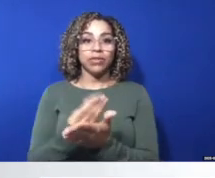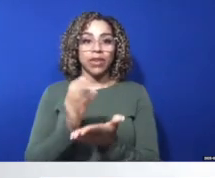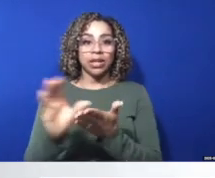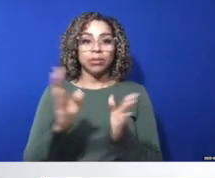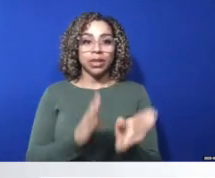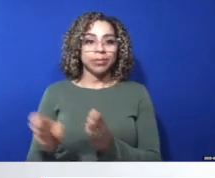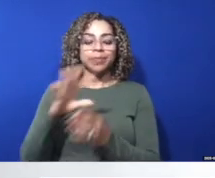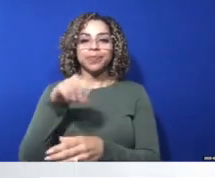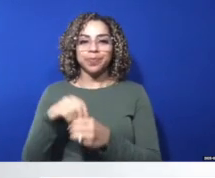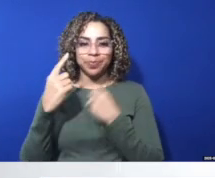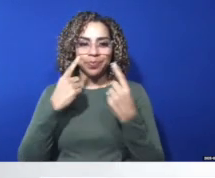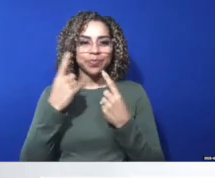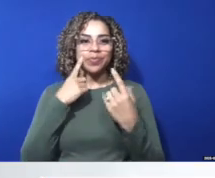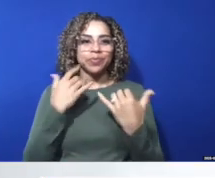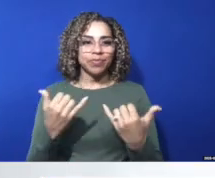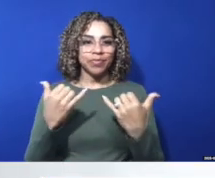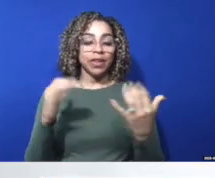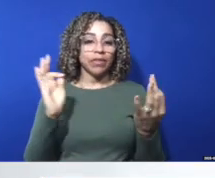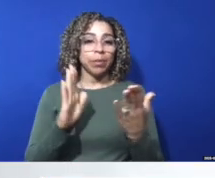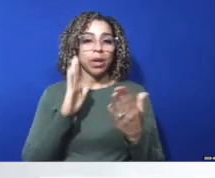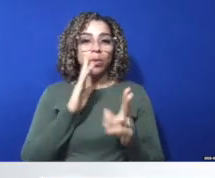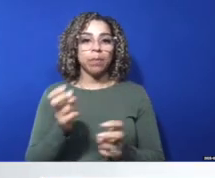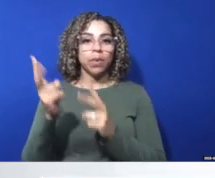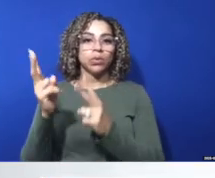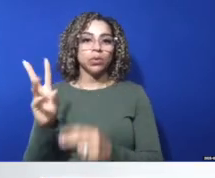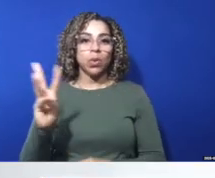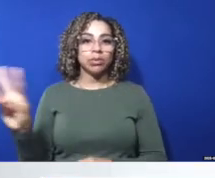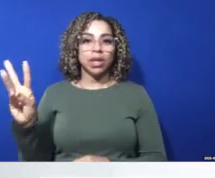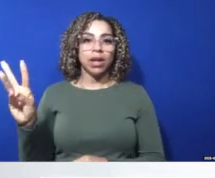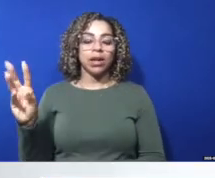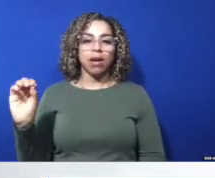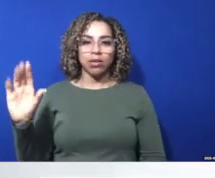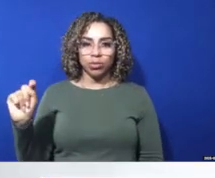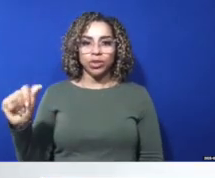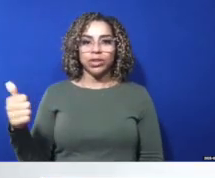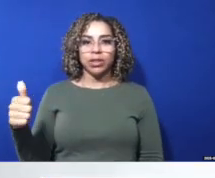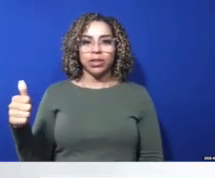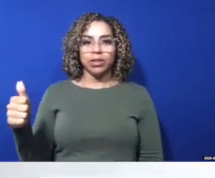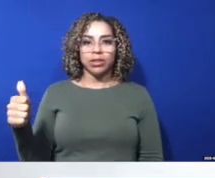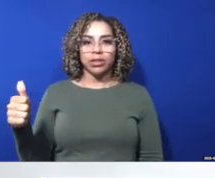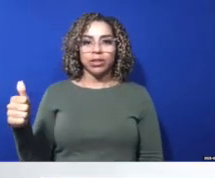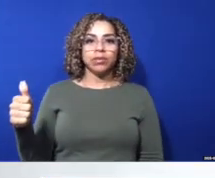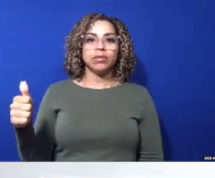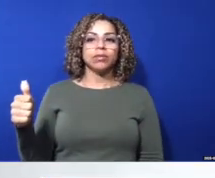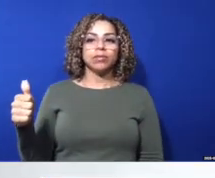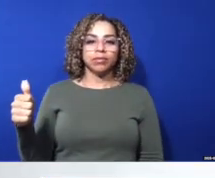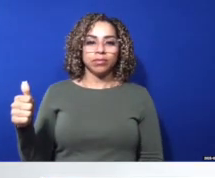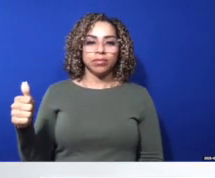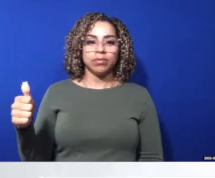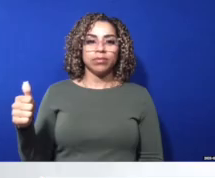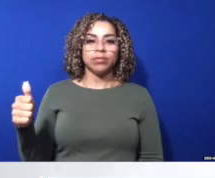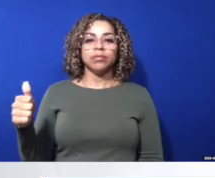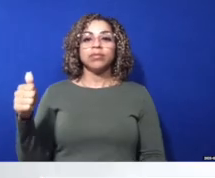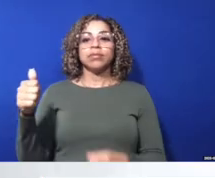today's feedback, and post it to the website on October 10th. That's when you'll have 30 days